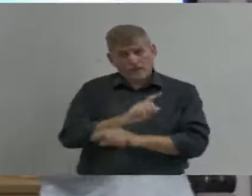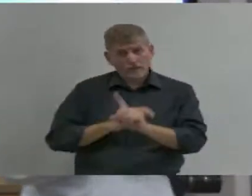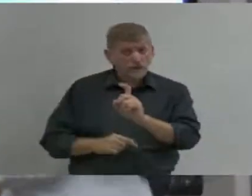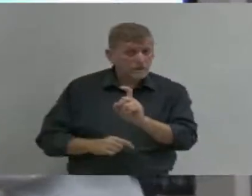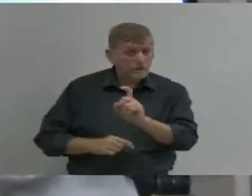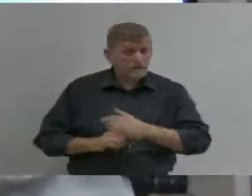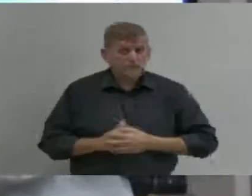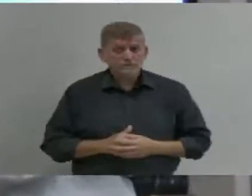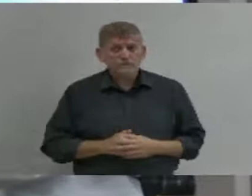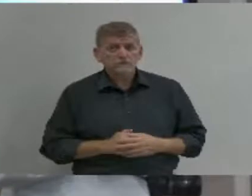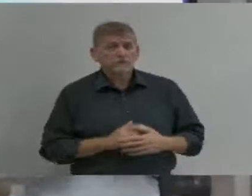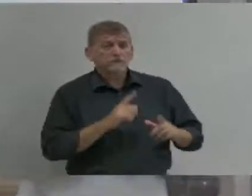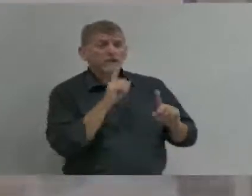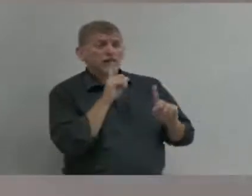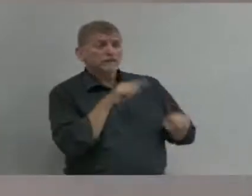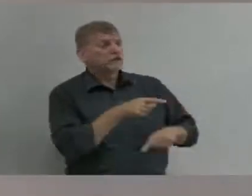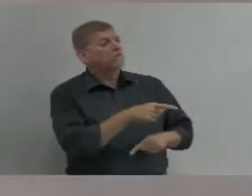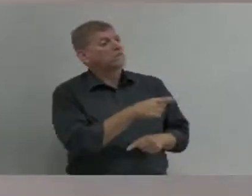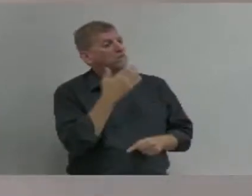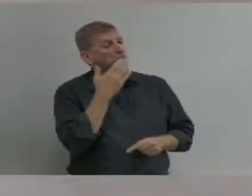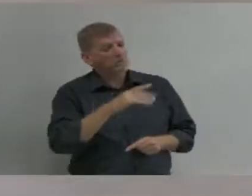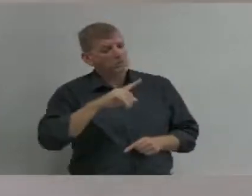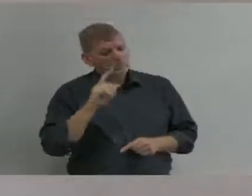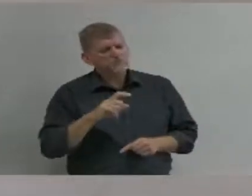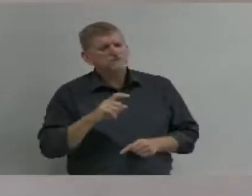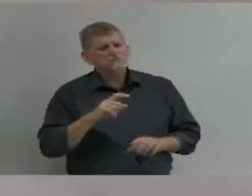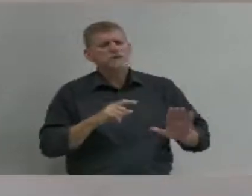That's a good question. I'd have to think about that and